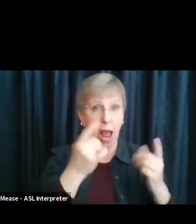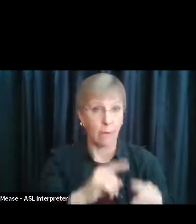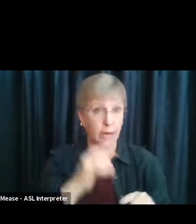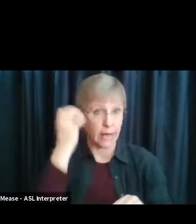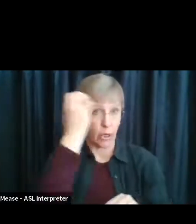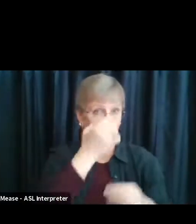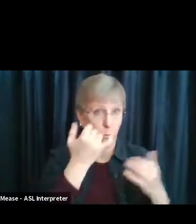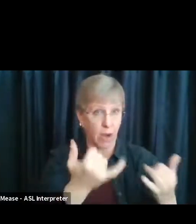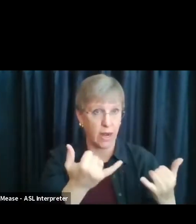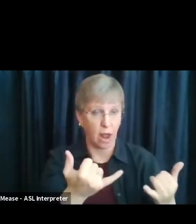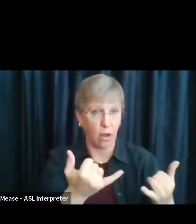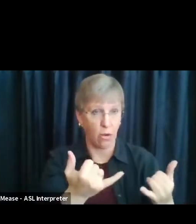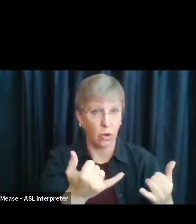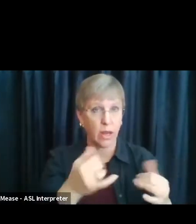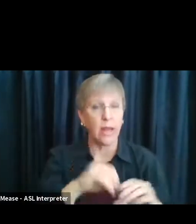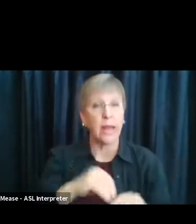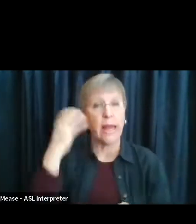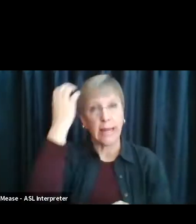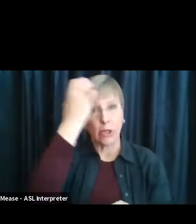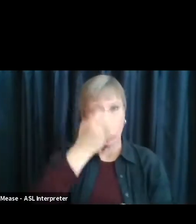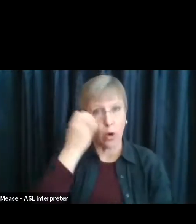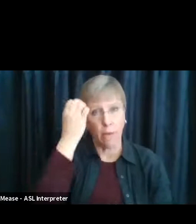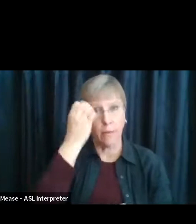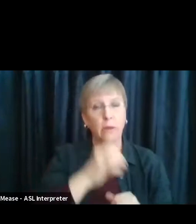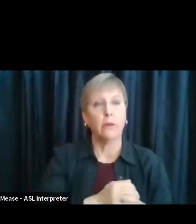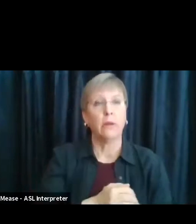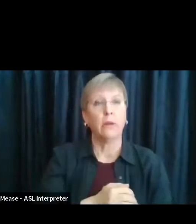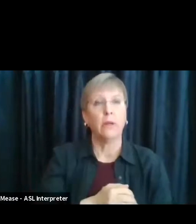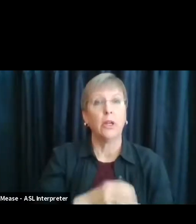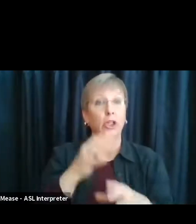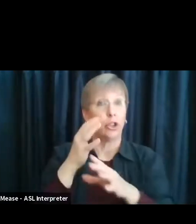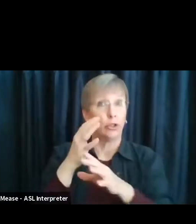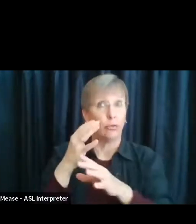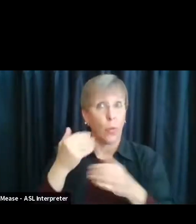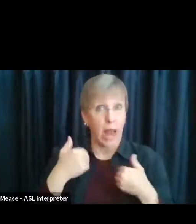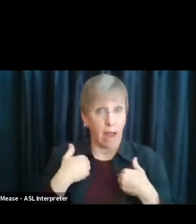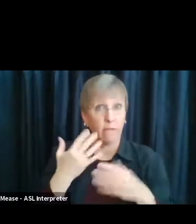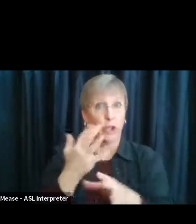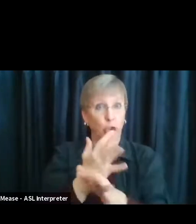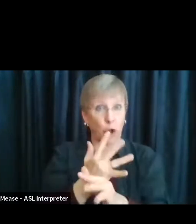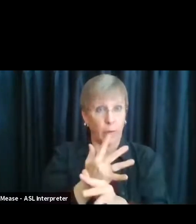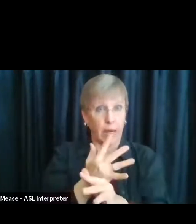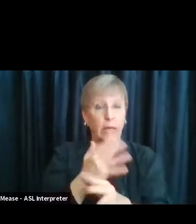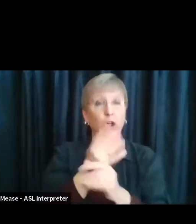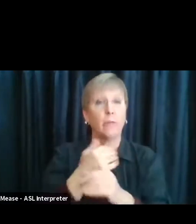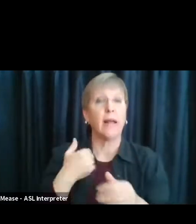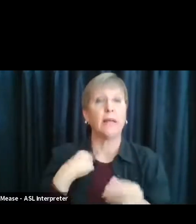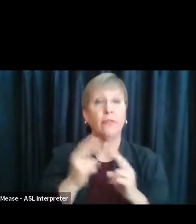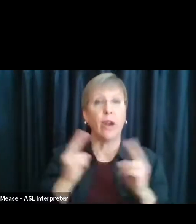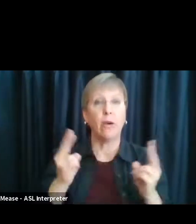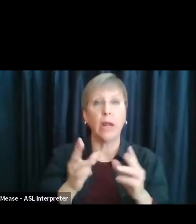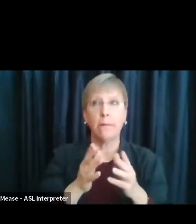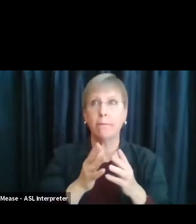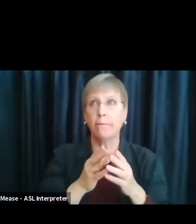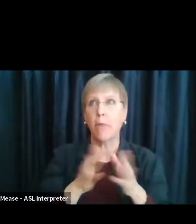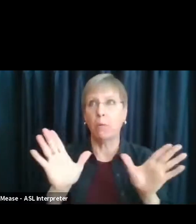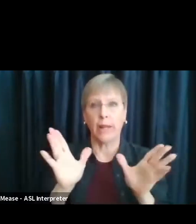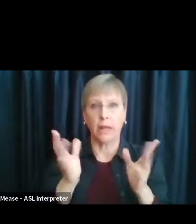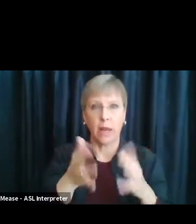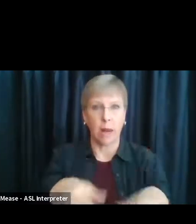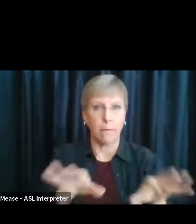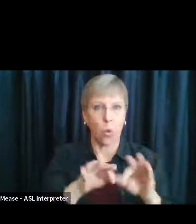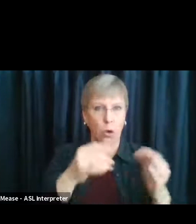now. In Europe, you have Germany, which has a very public, important debate